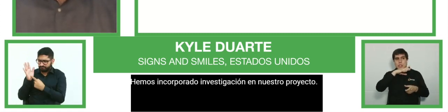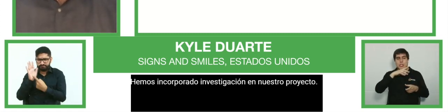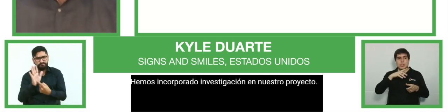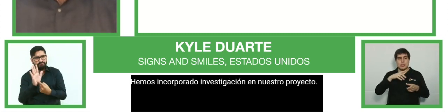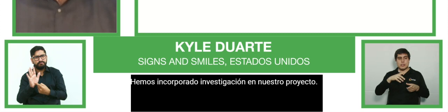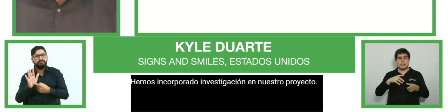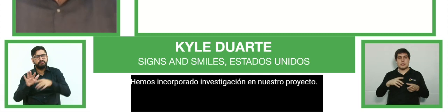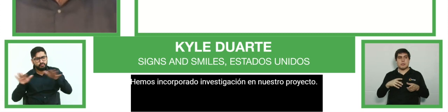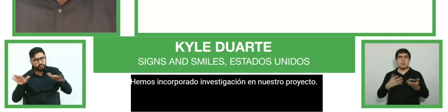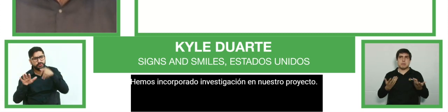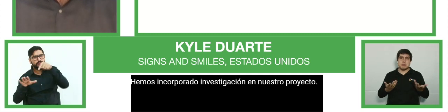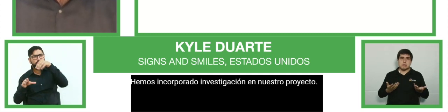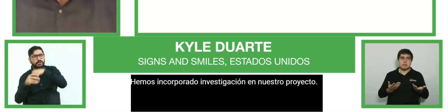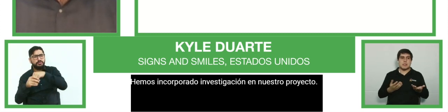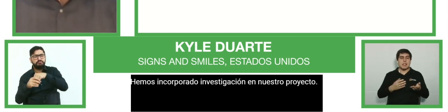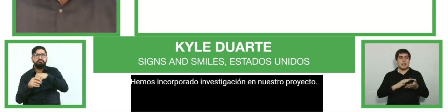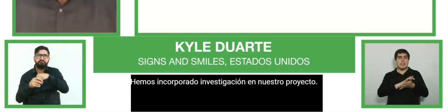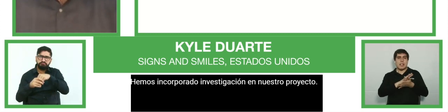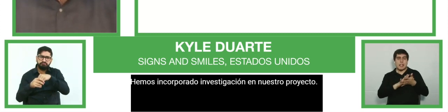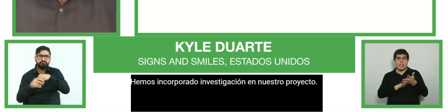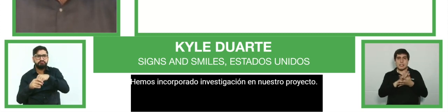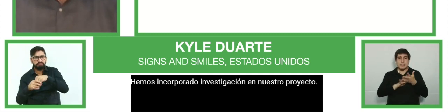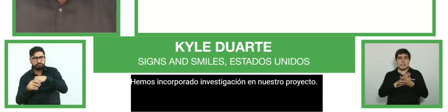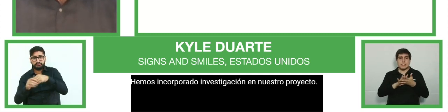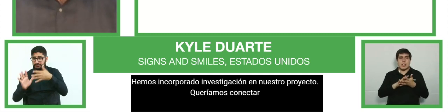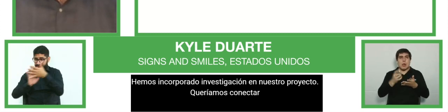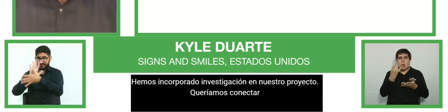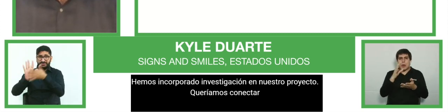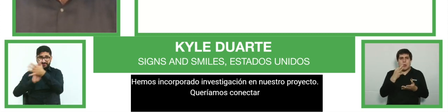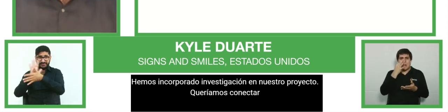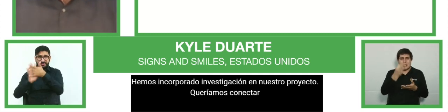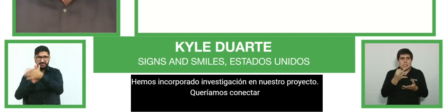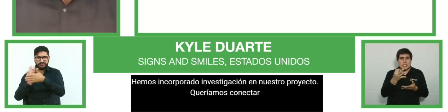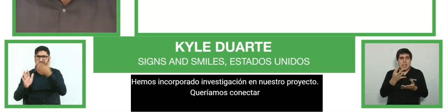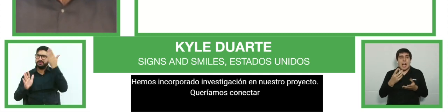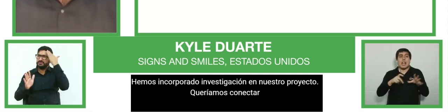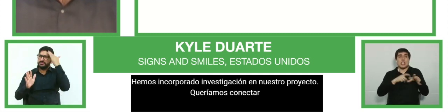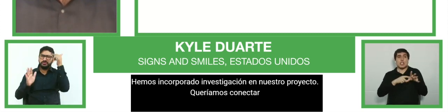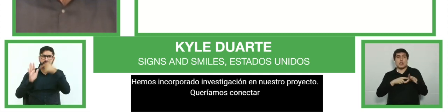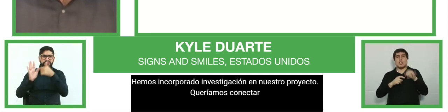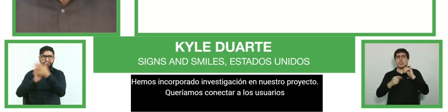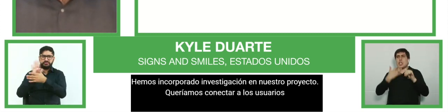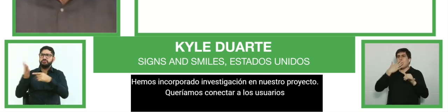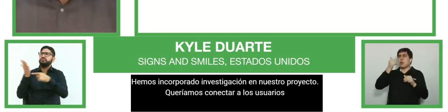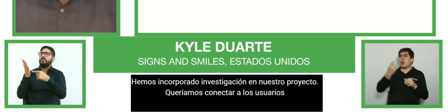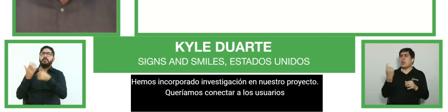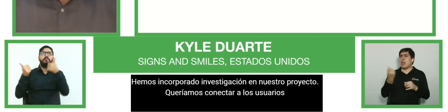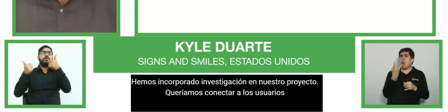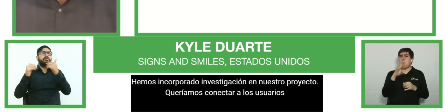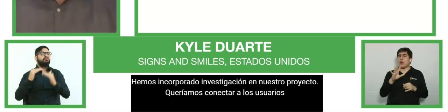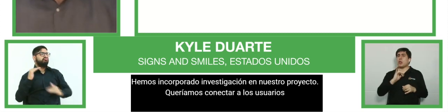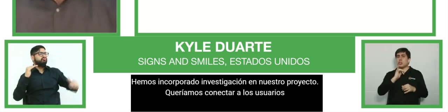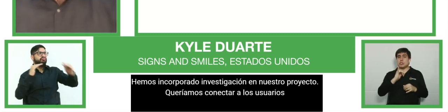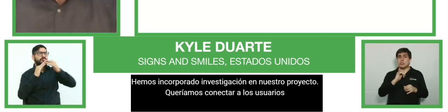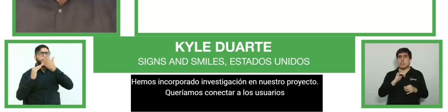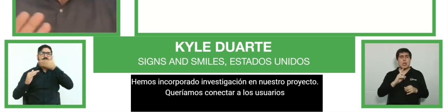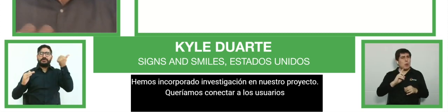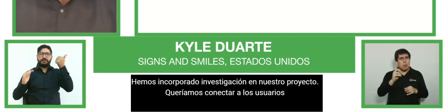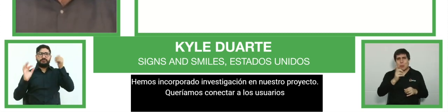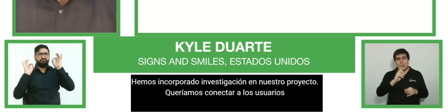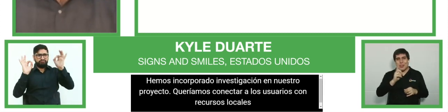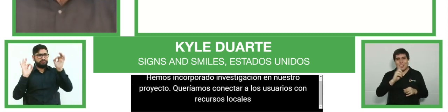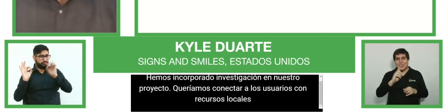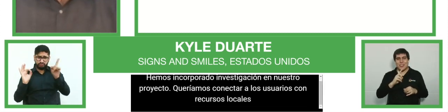technology is the best and the only way that they can learn, but for them to be connected to the larger community. Next slide, please.